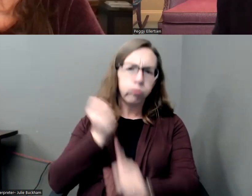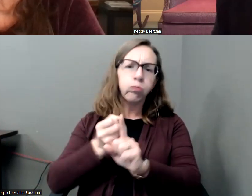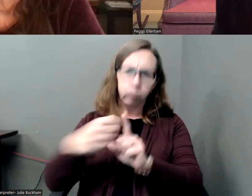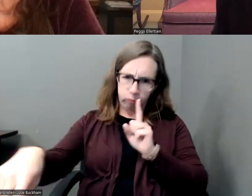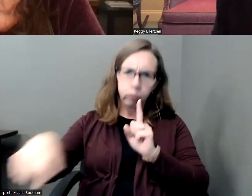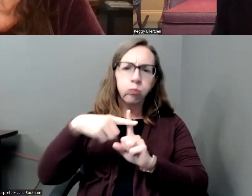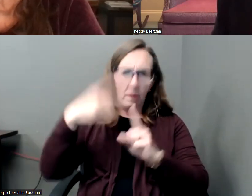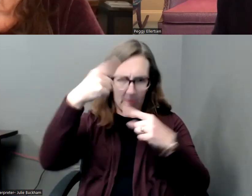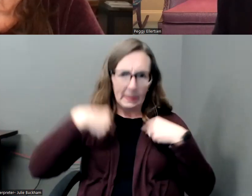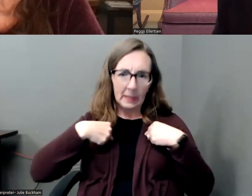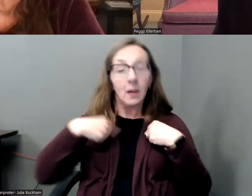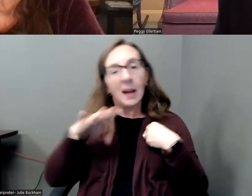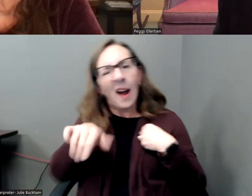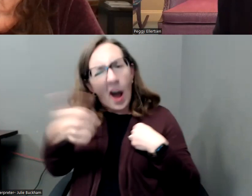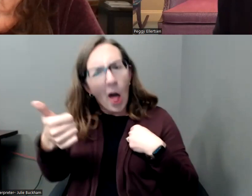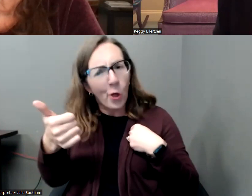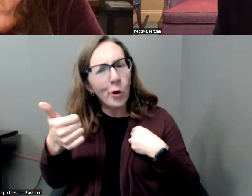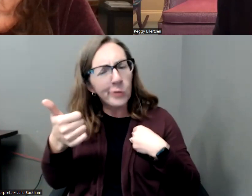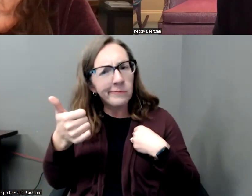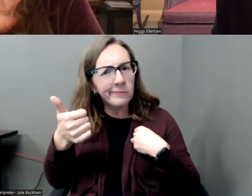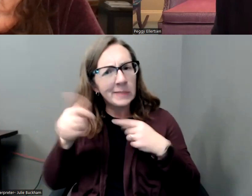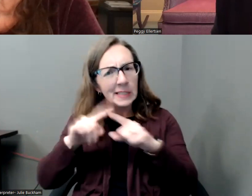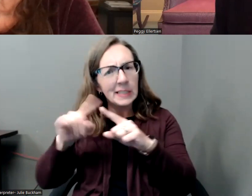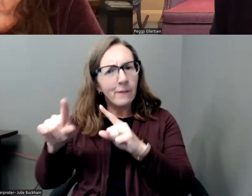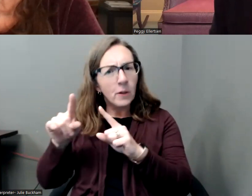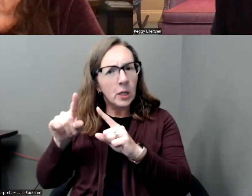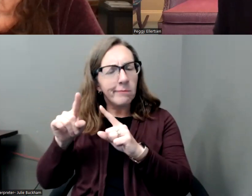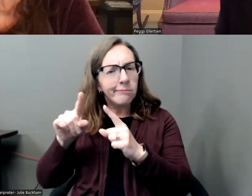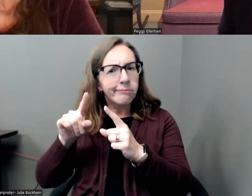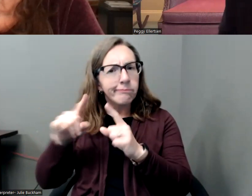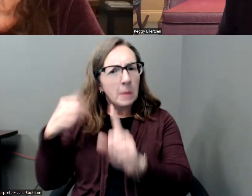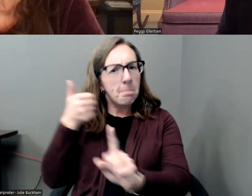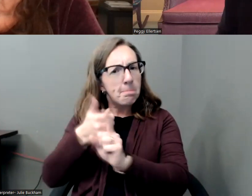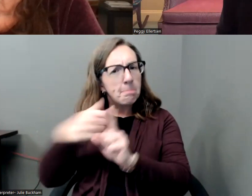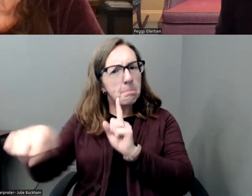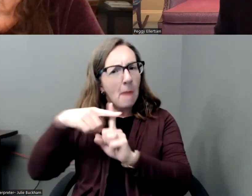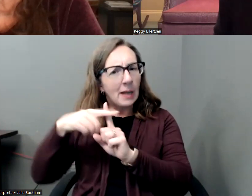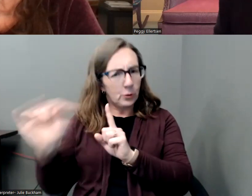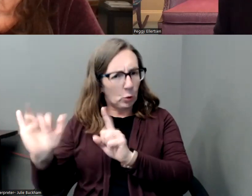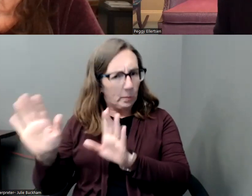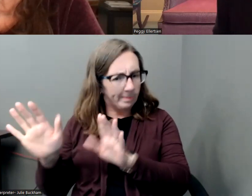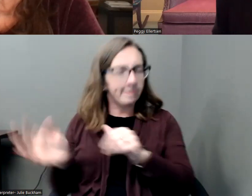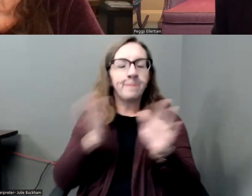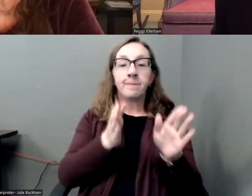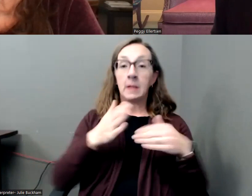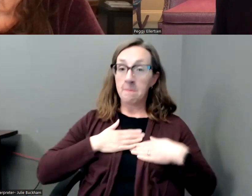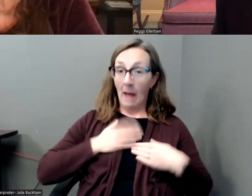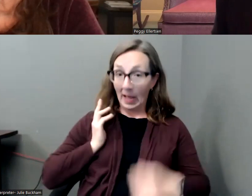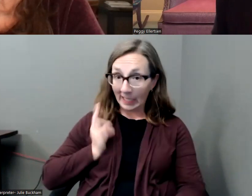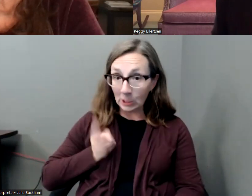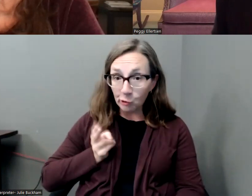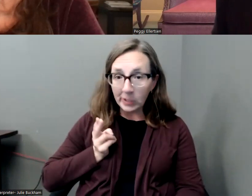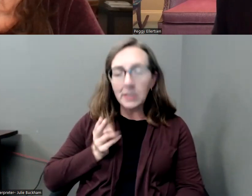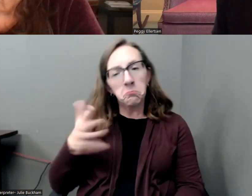some other very significant game changers in my life, which I'm going to tell you about. My history is a little